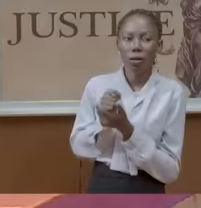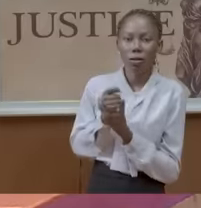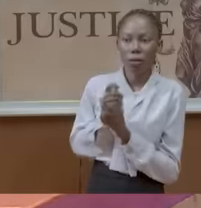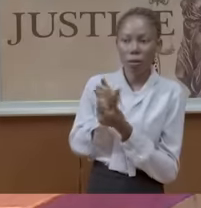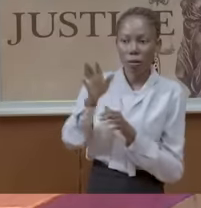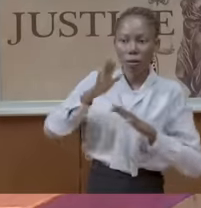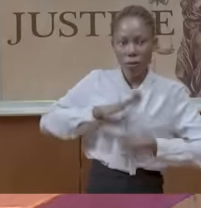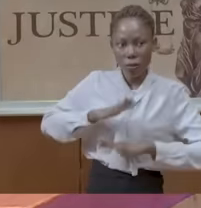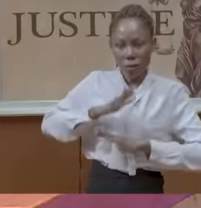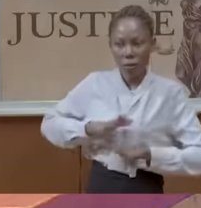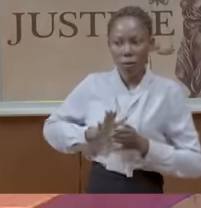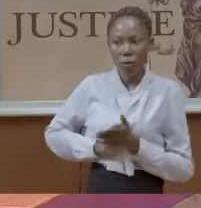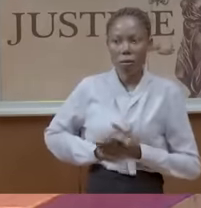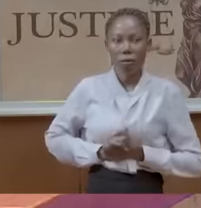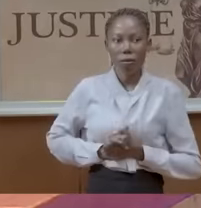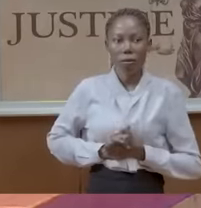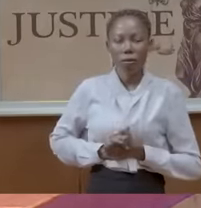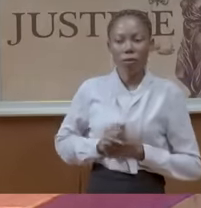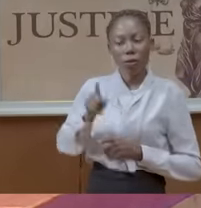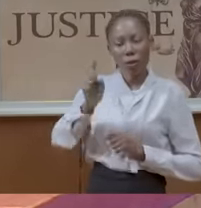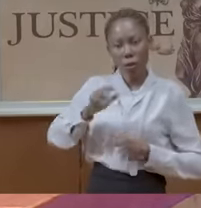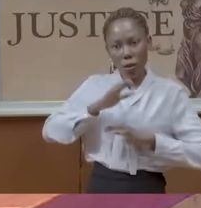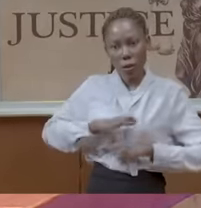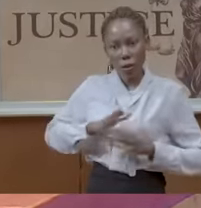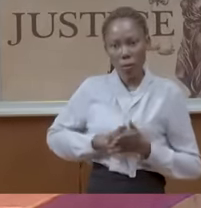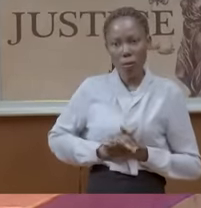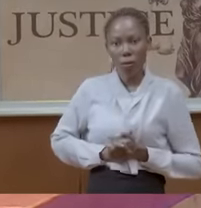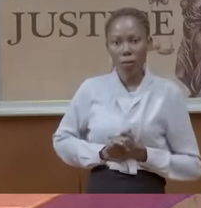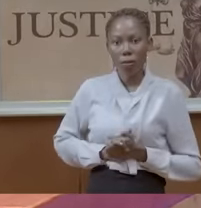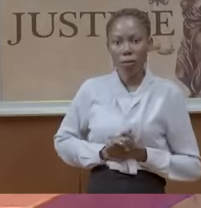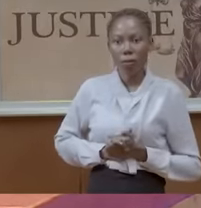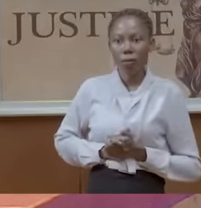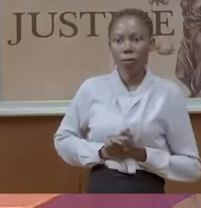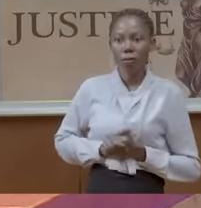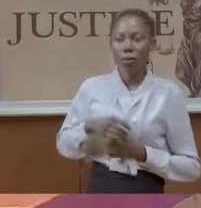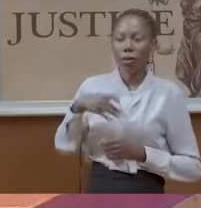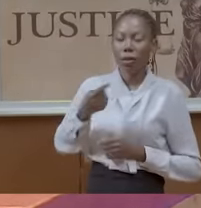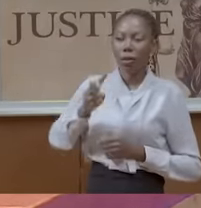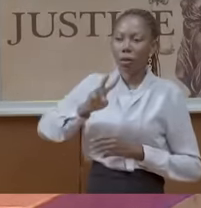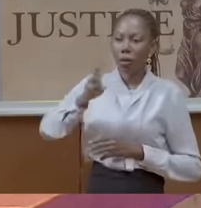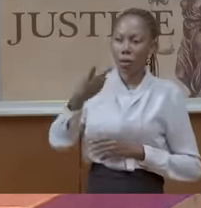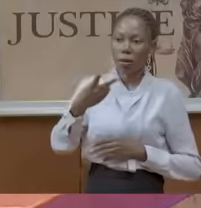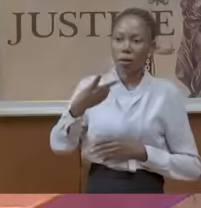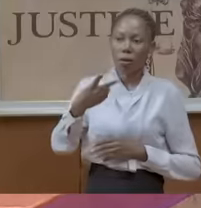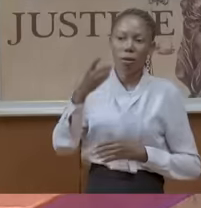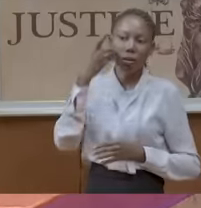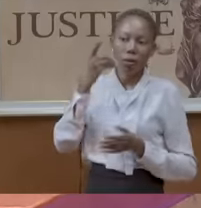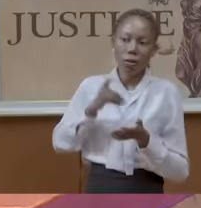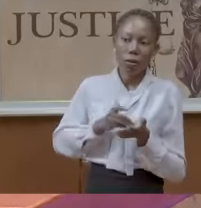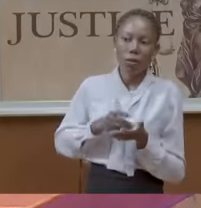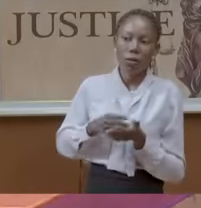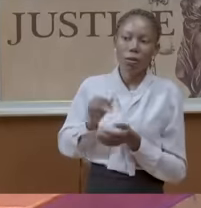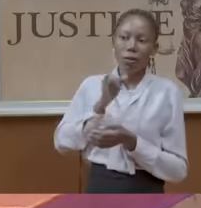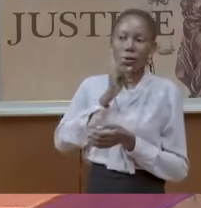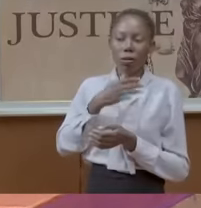me. Calm down and watch your language. Okay, ma. Do you understand me? All right, then. So the second daughter has made, they both finished because they are more of